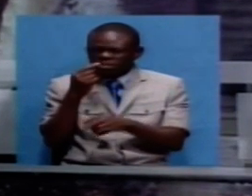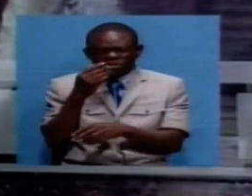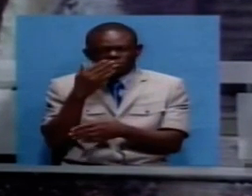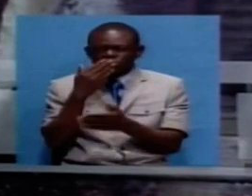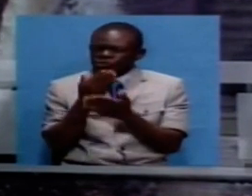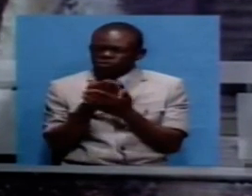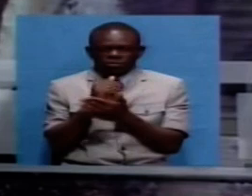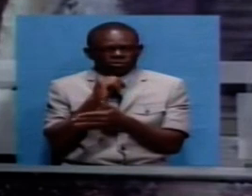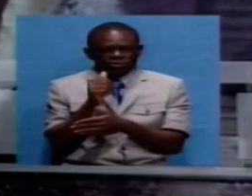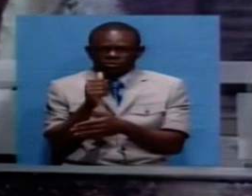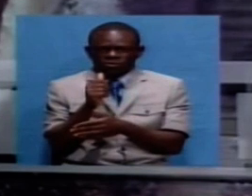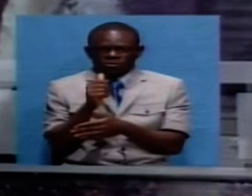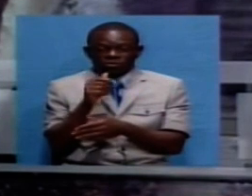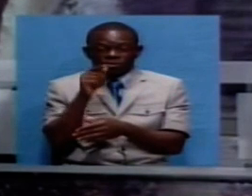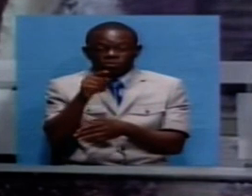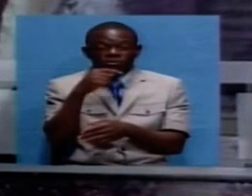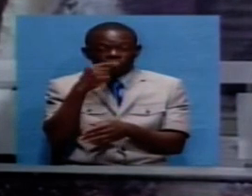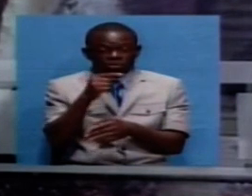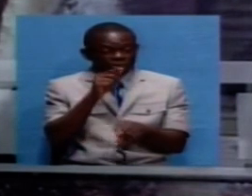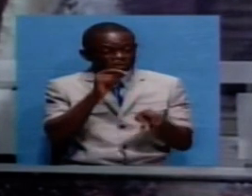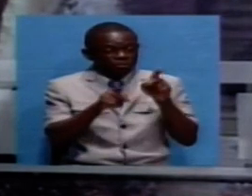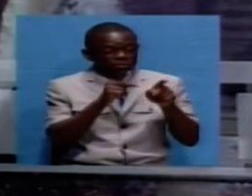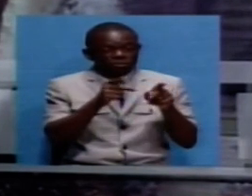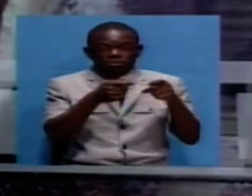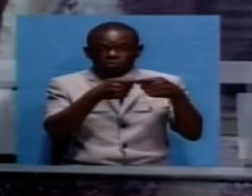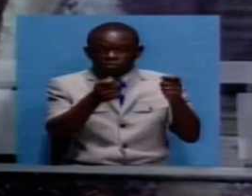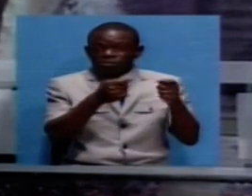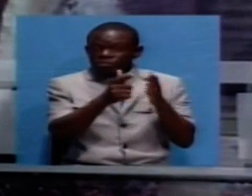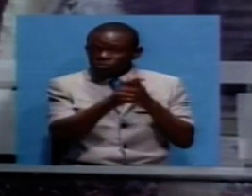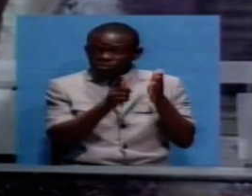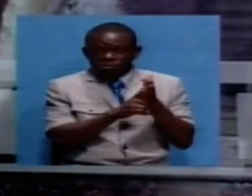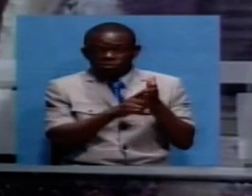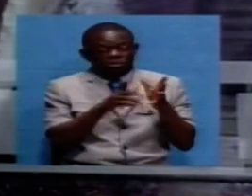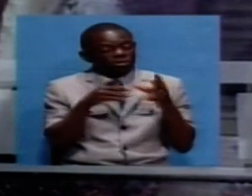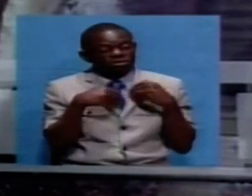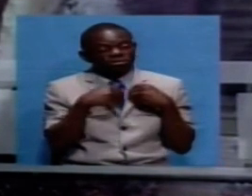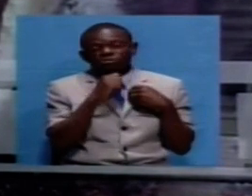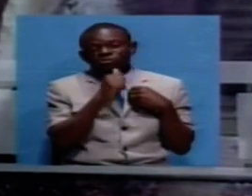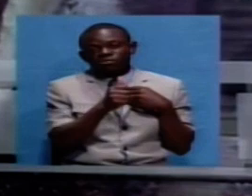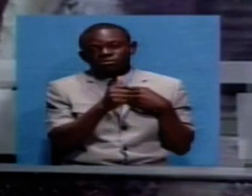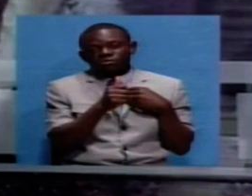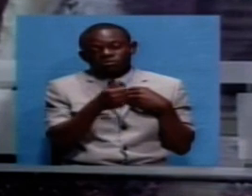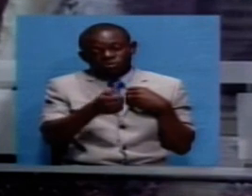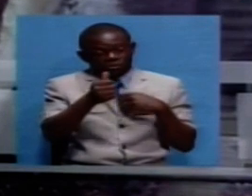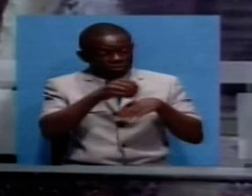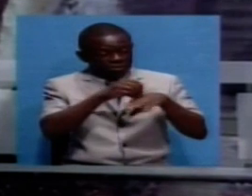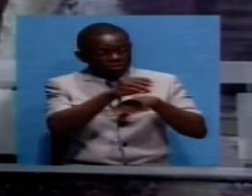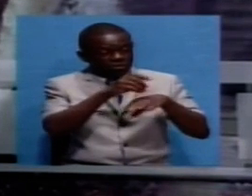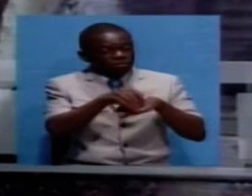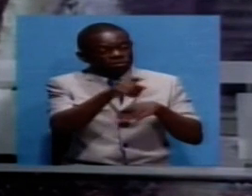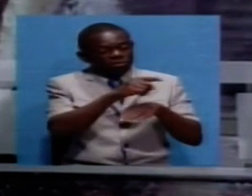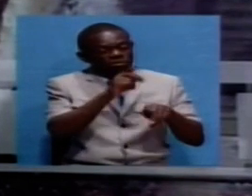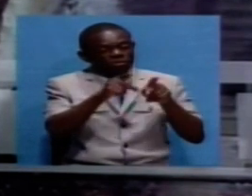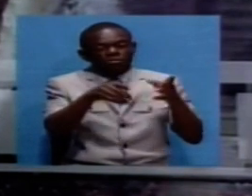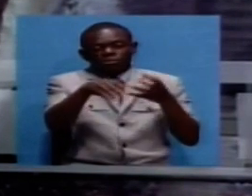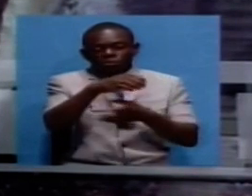will not be entertained. He has advised the affected families not to take the law into their own hands, but allow the police to do their